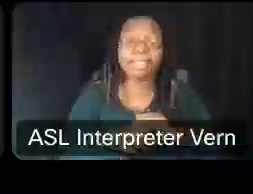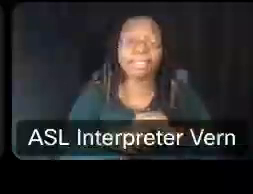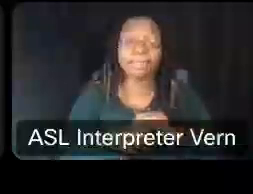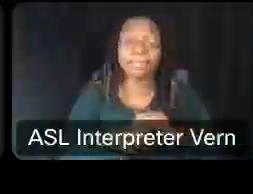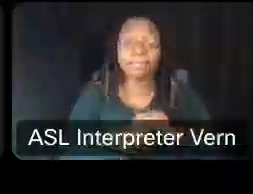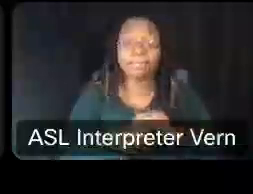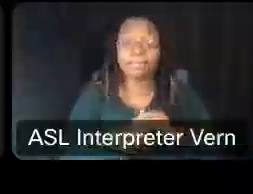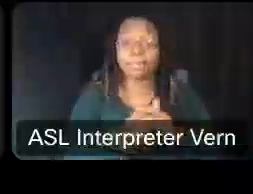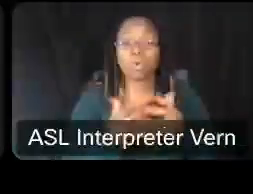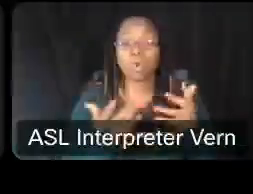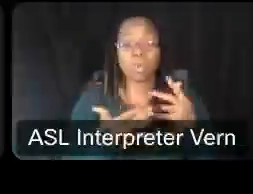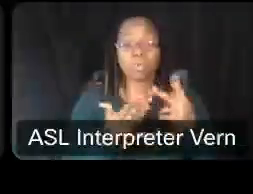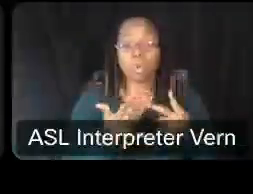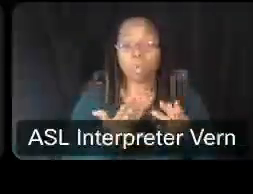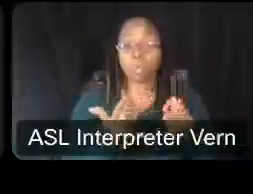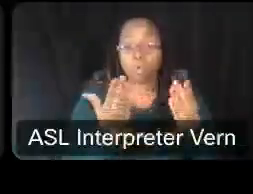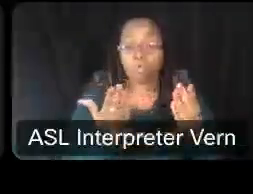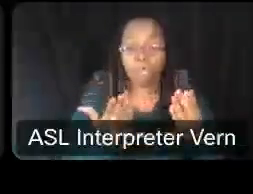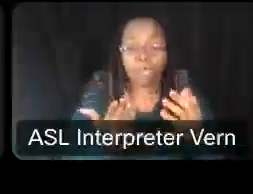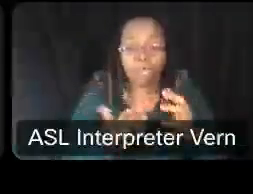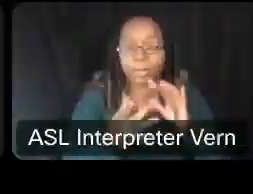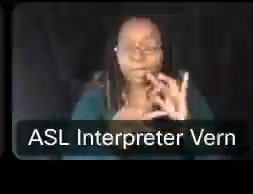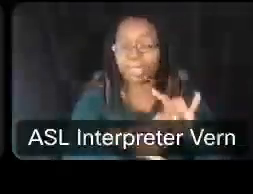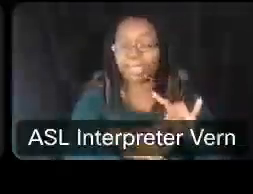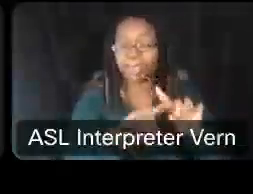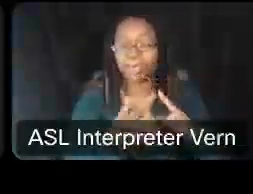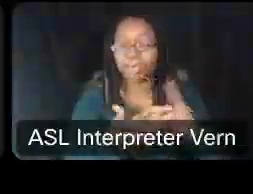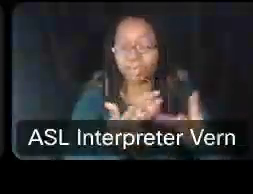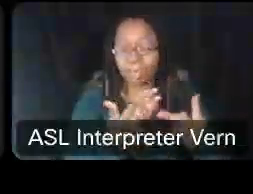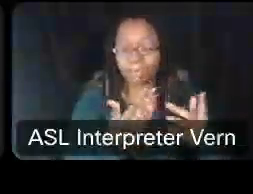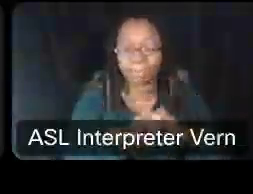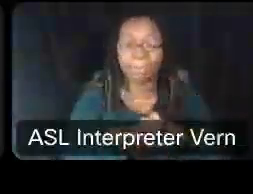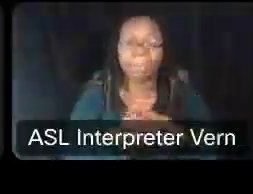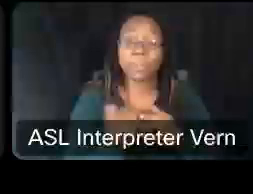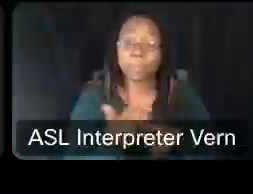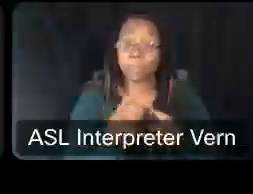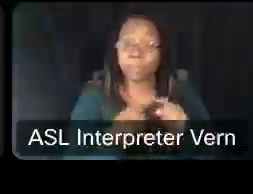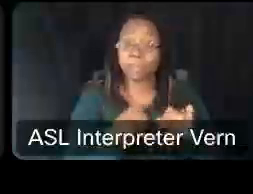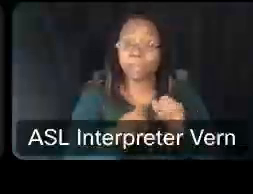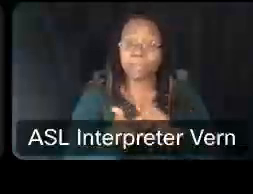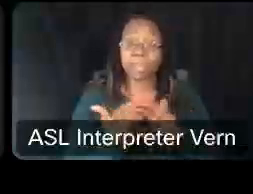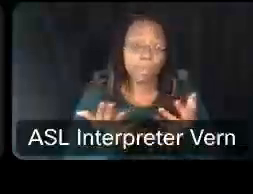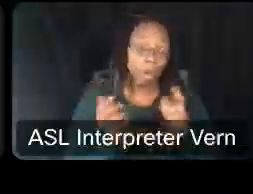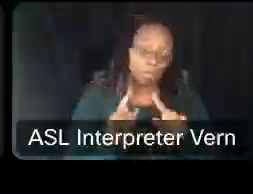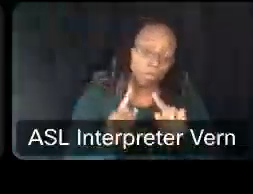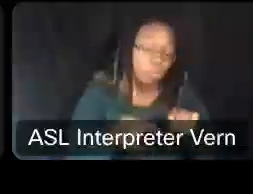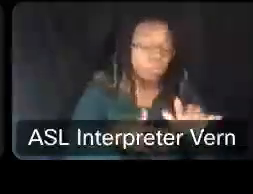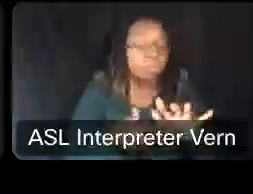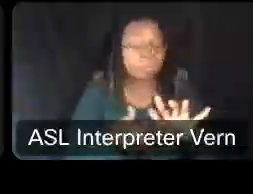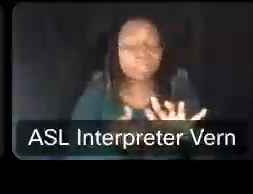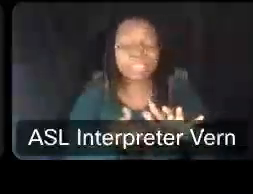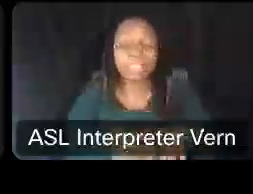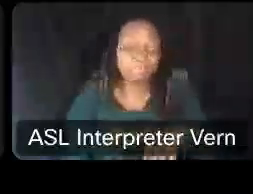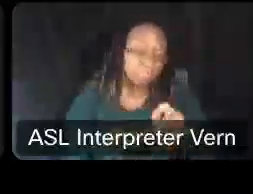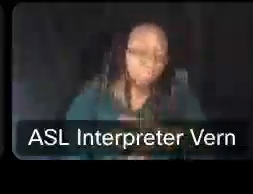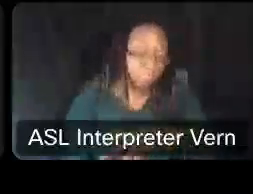offered or that were connected to the program. So they talked about that. Some of us would like to go to the movies. And so they